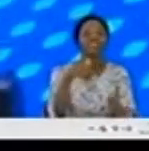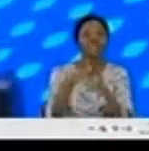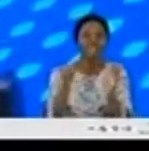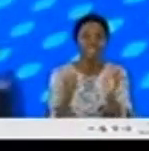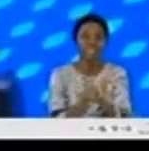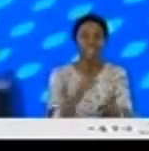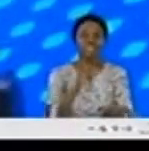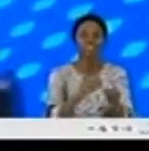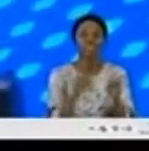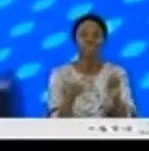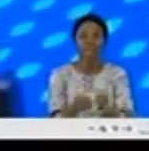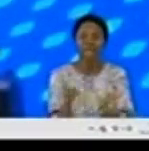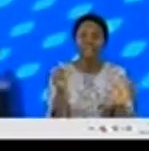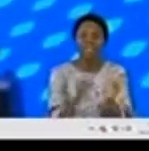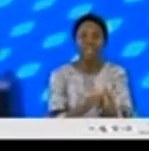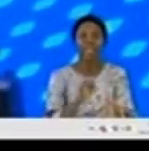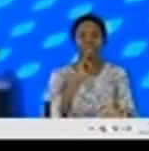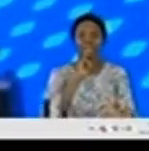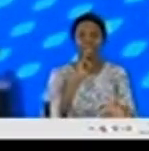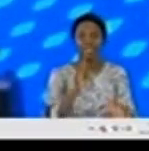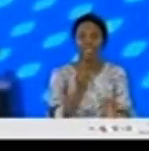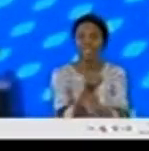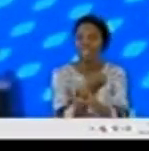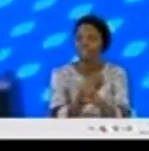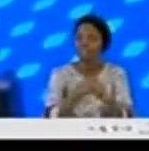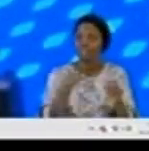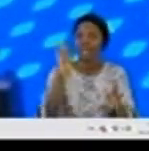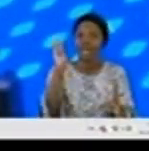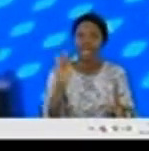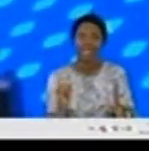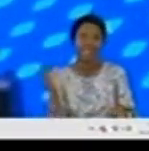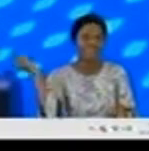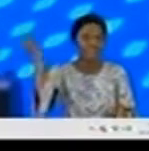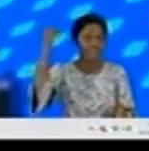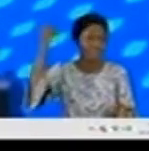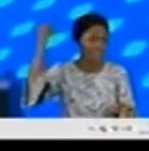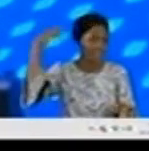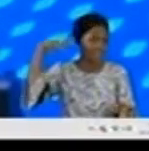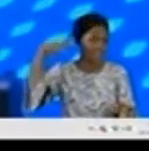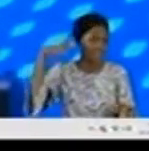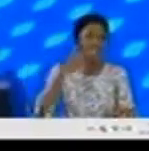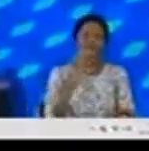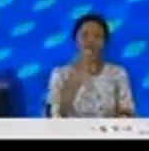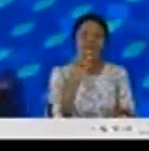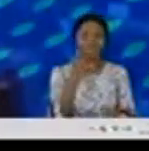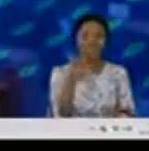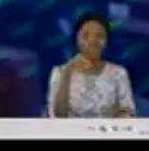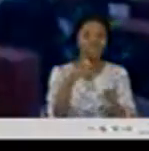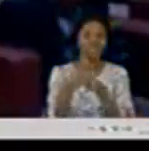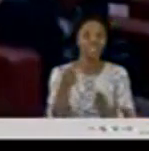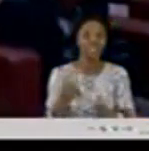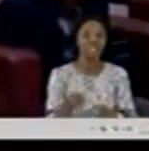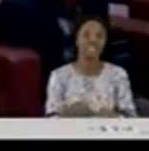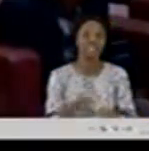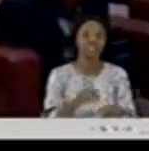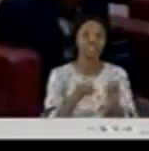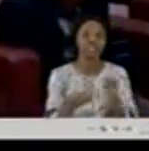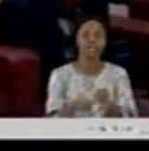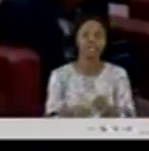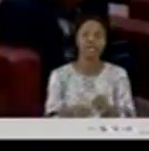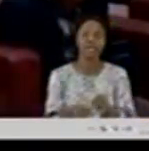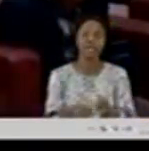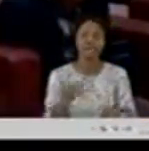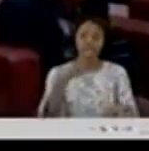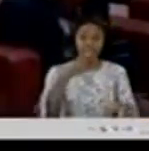Are you in that number? Are you saved by grace? I am in that